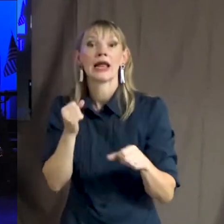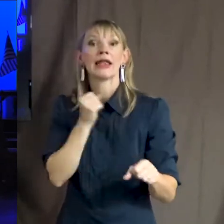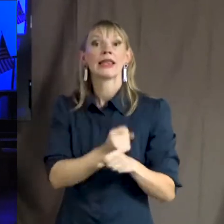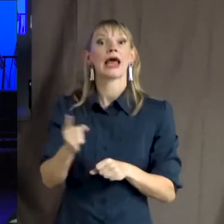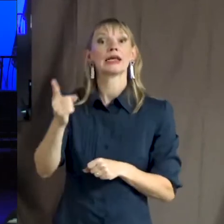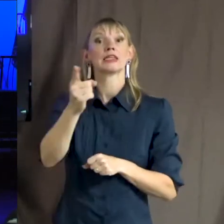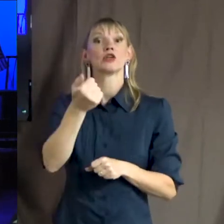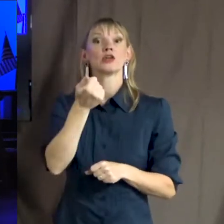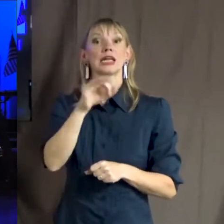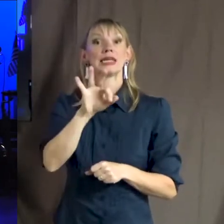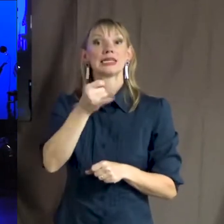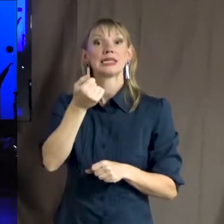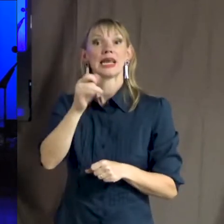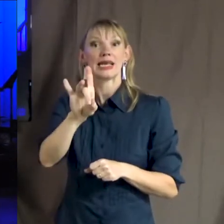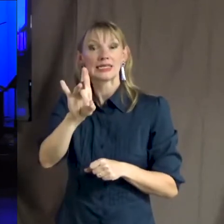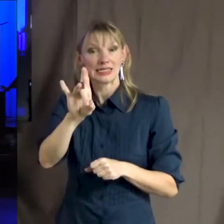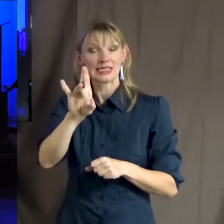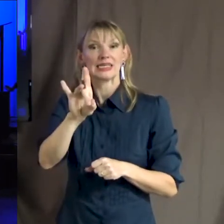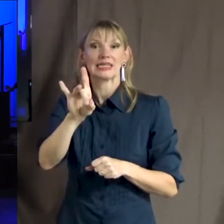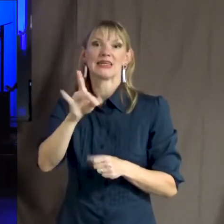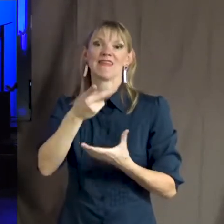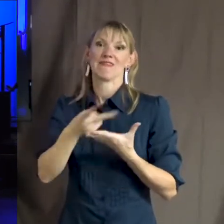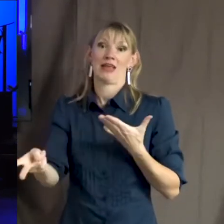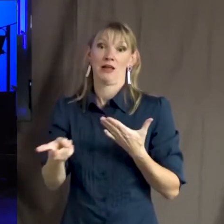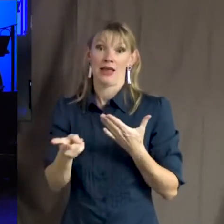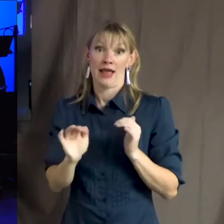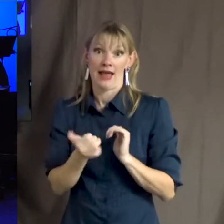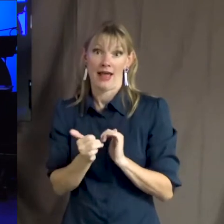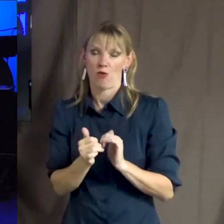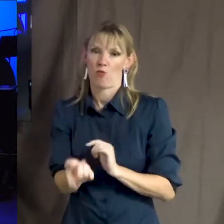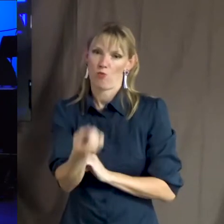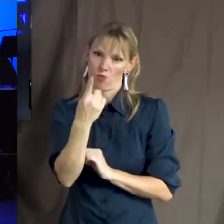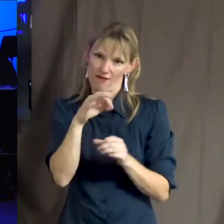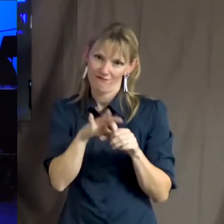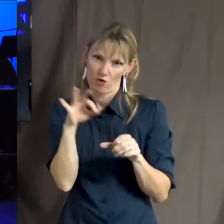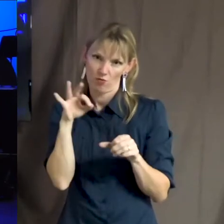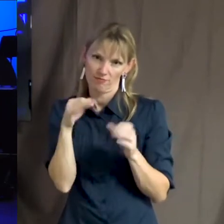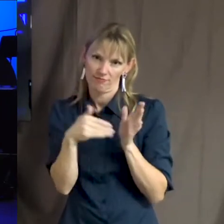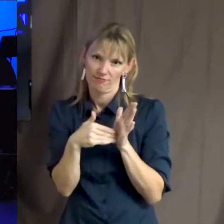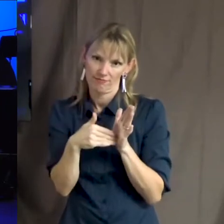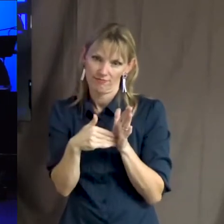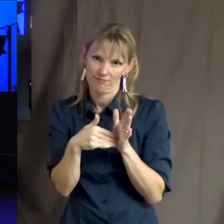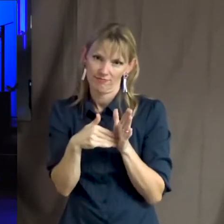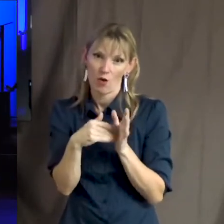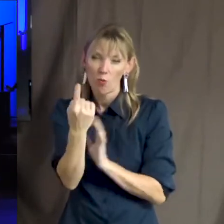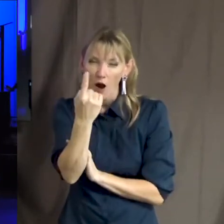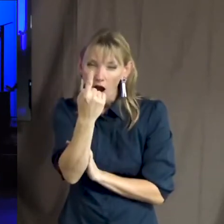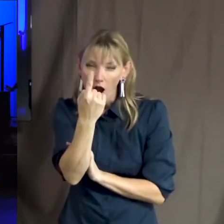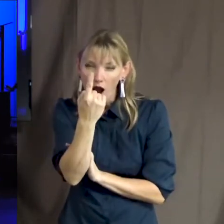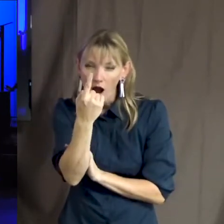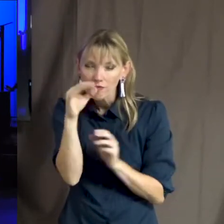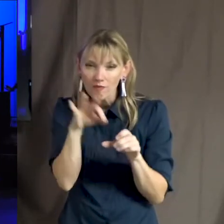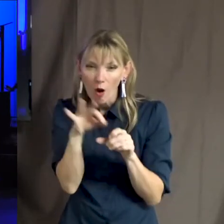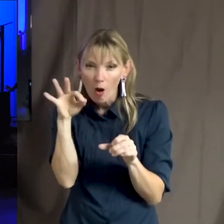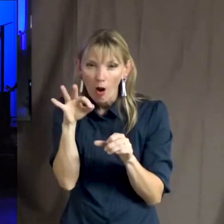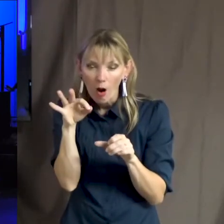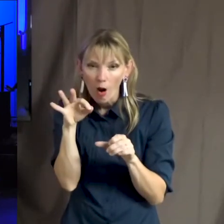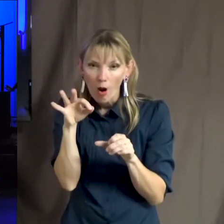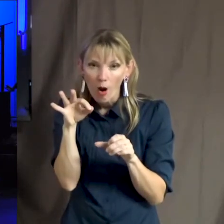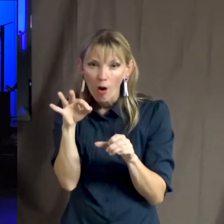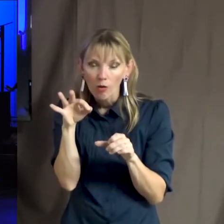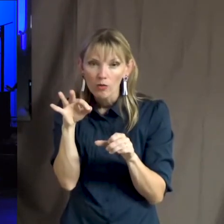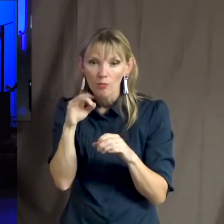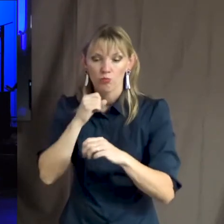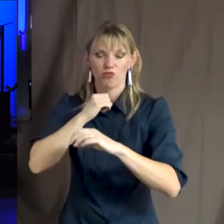in 1918, and it would fail by 1 vote. Isn't that interesting? In our country, just 1 vote can